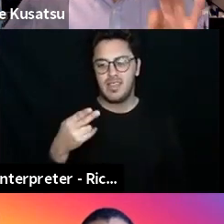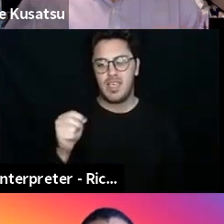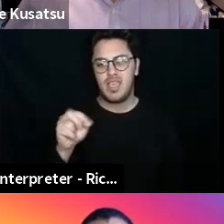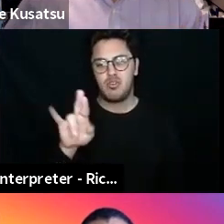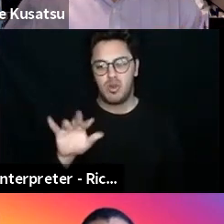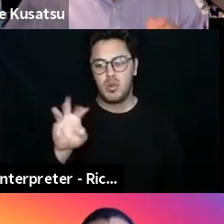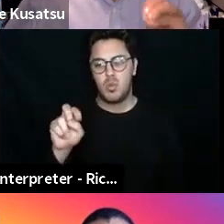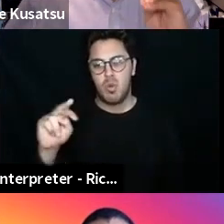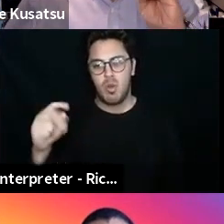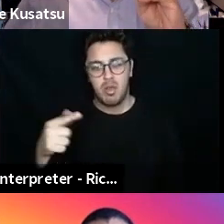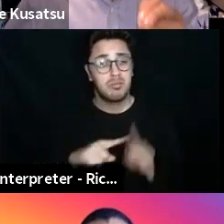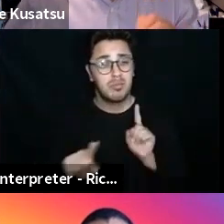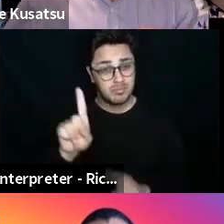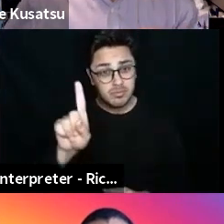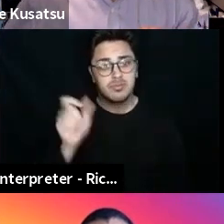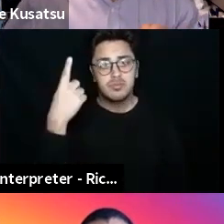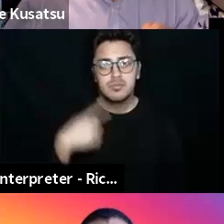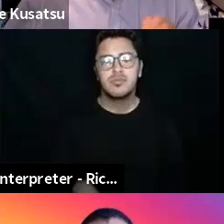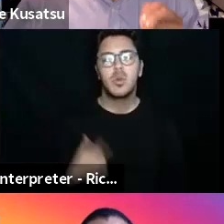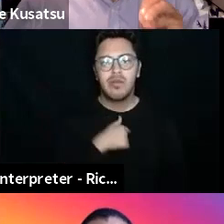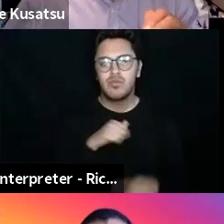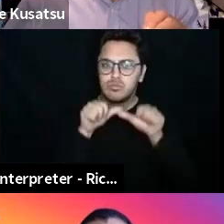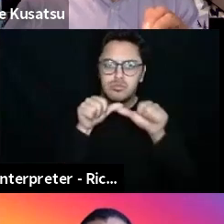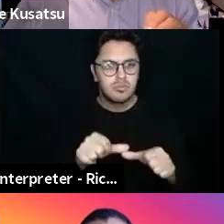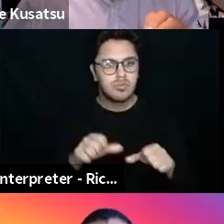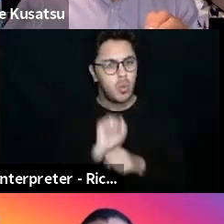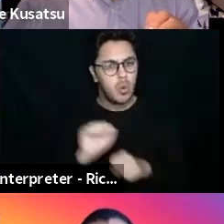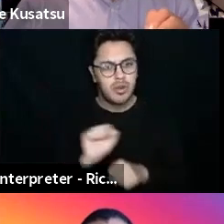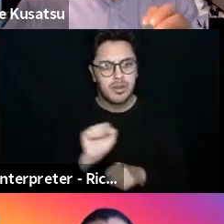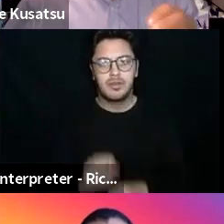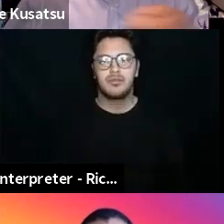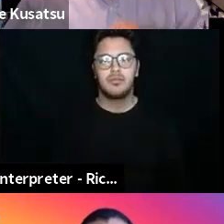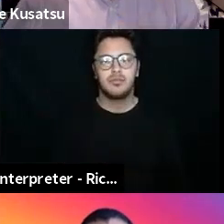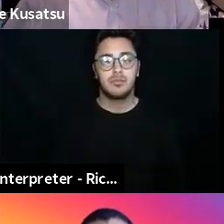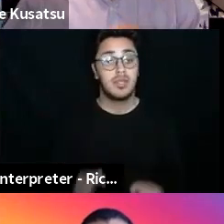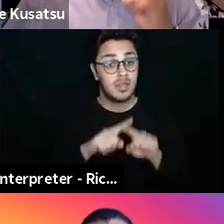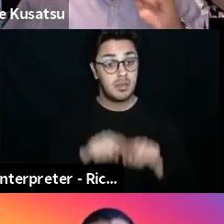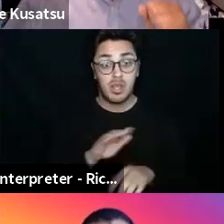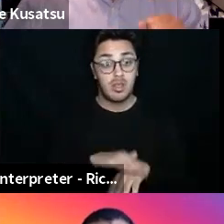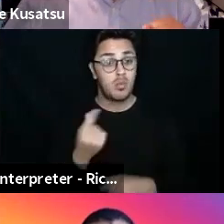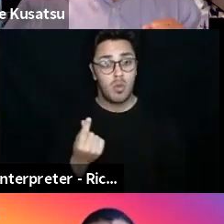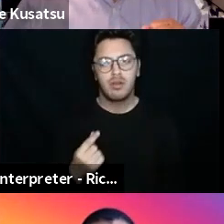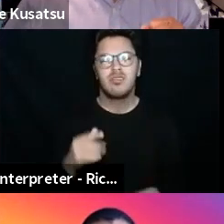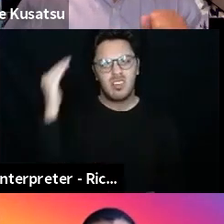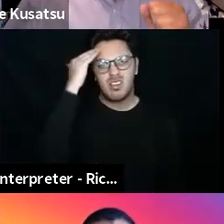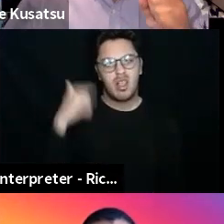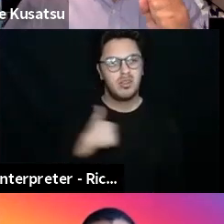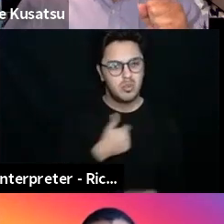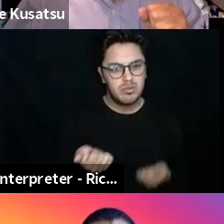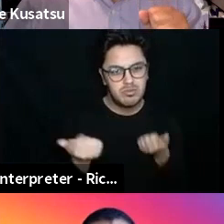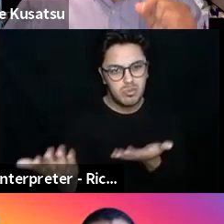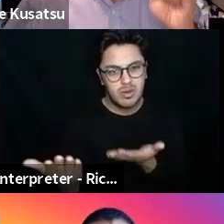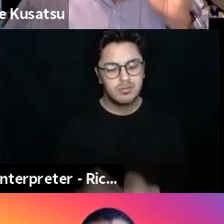give a pushback and say that we have to keep on working. And to do that, a lot of it depends upon the knowledge we bring. Like, for example, I